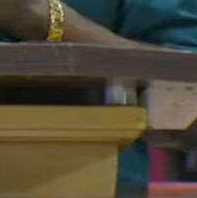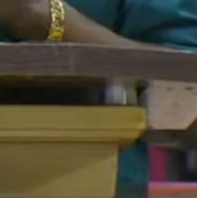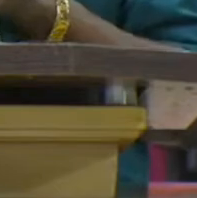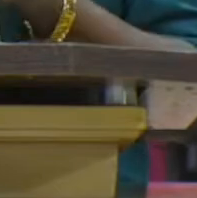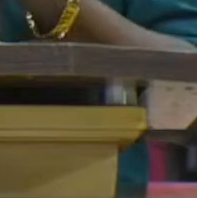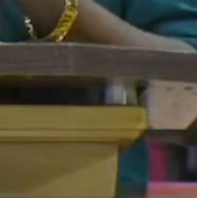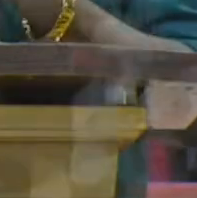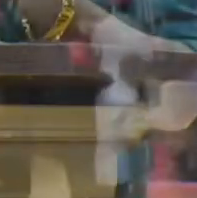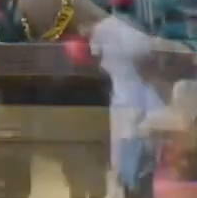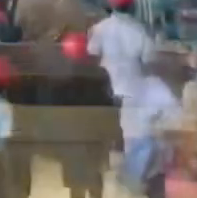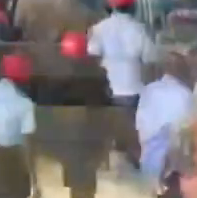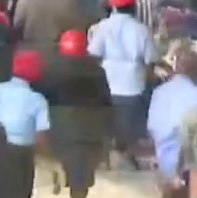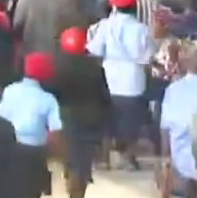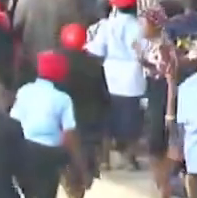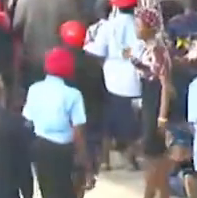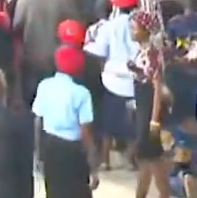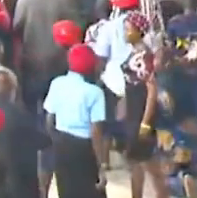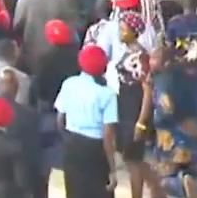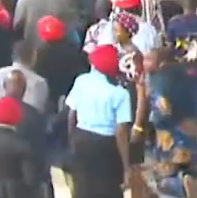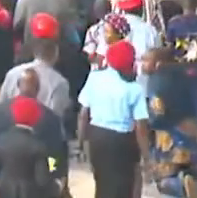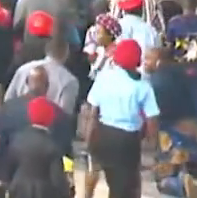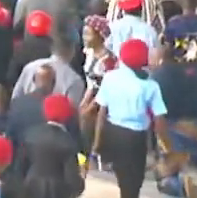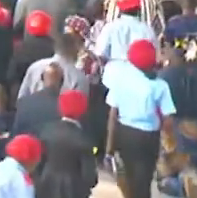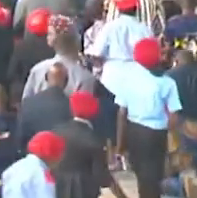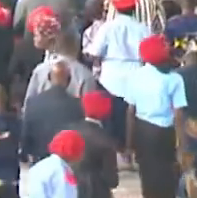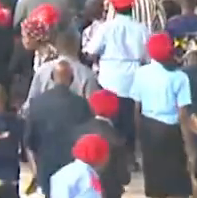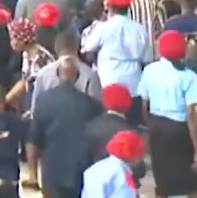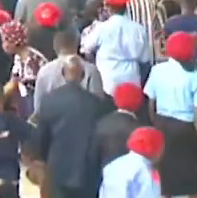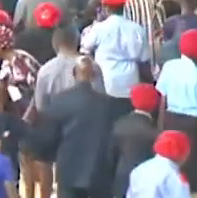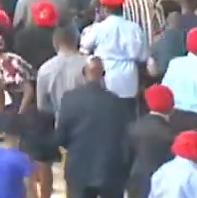Jubilee, let them be included.